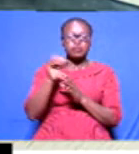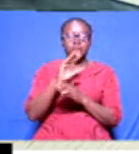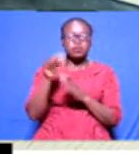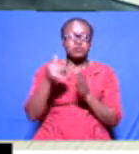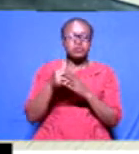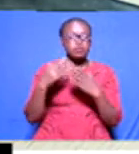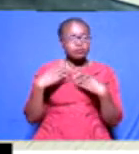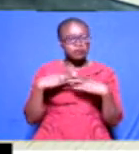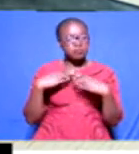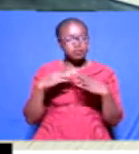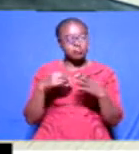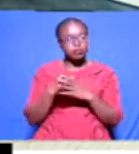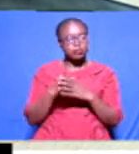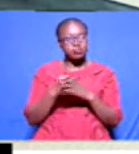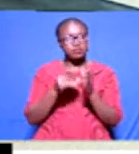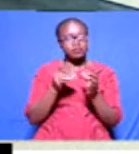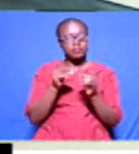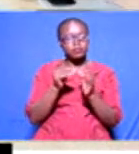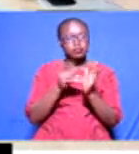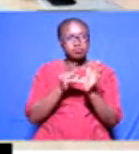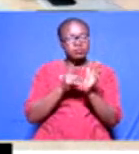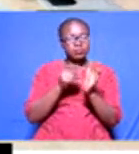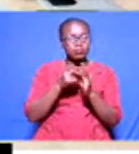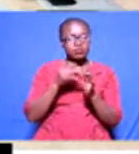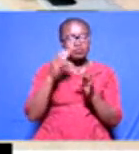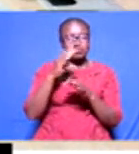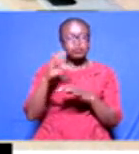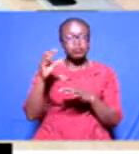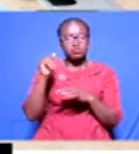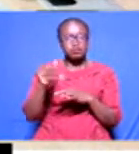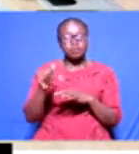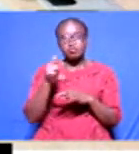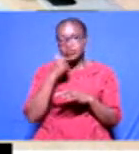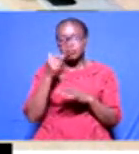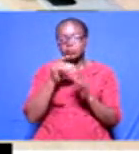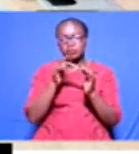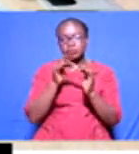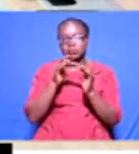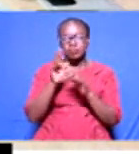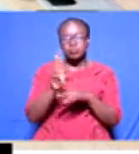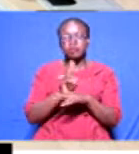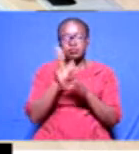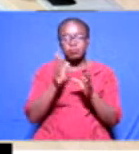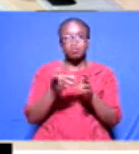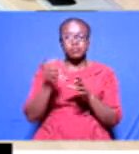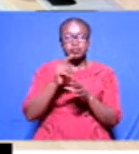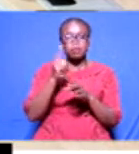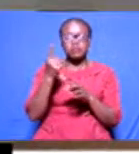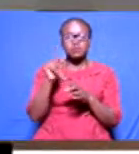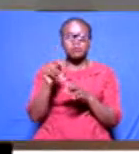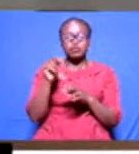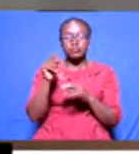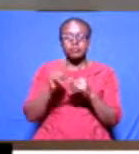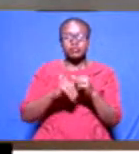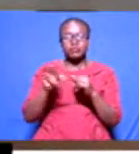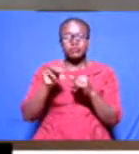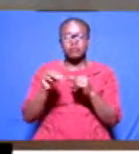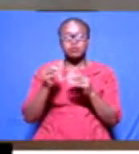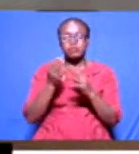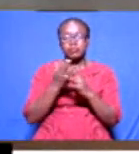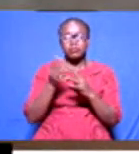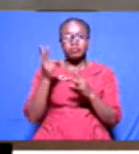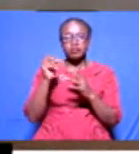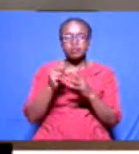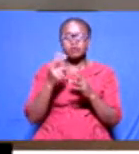population. Data from the Communication Authority of Kenya indicates that internet users increased by 1.6 million between 2021